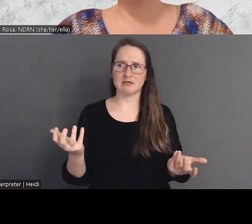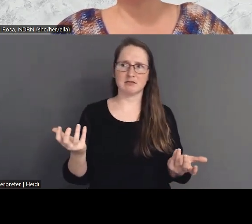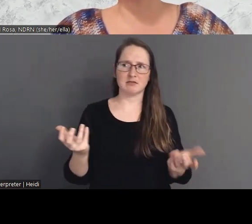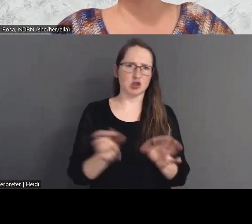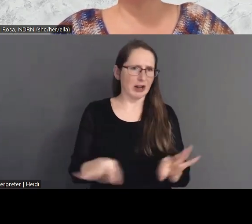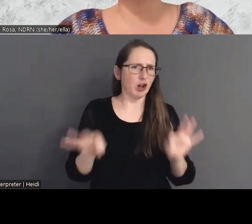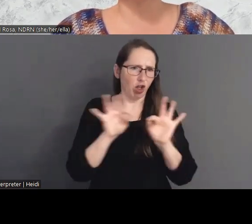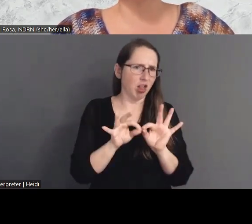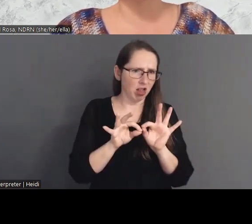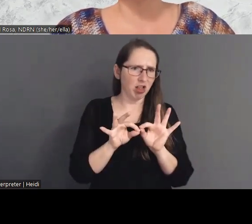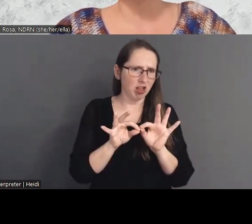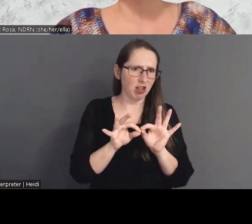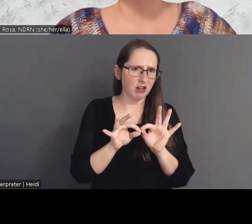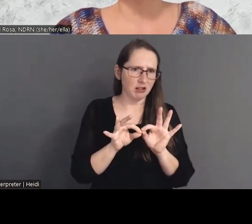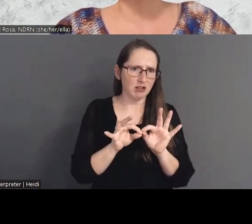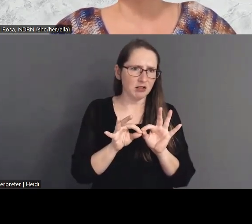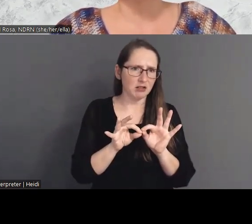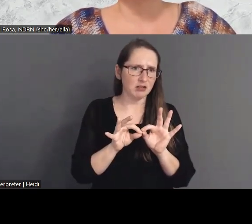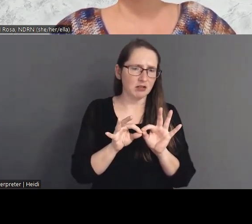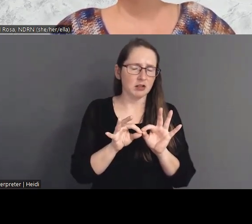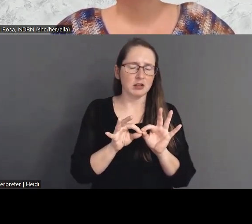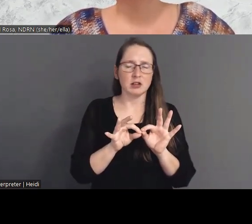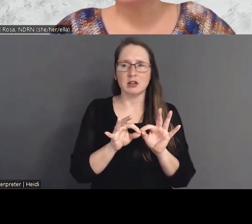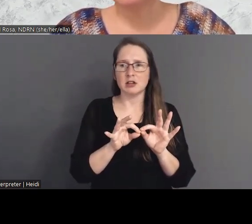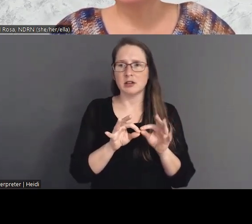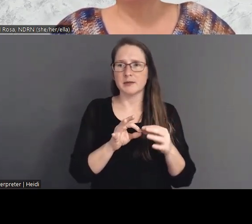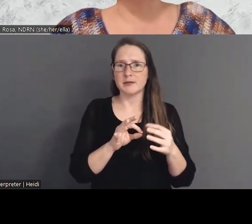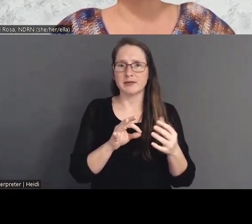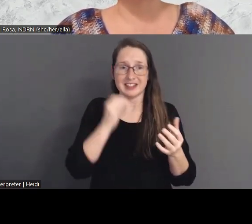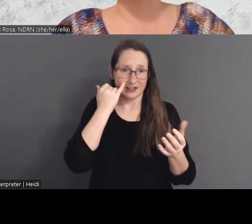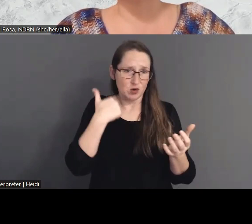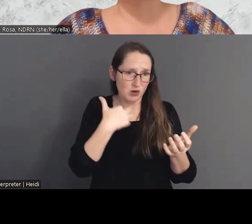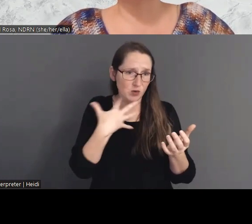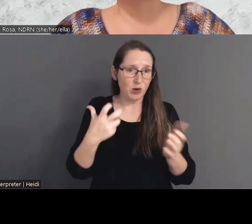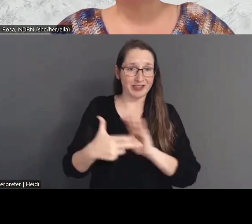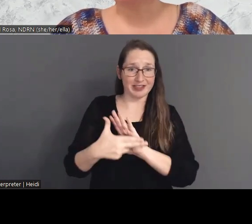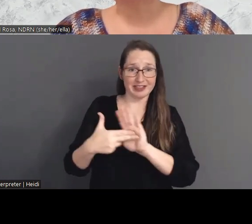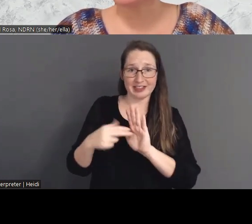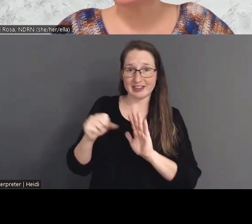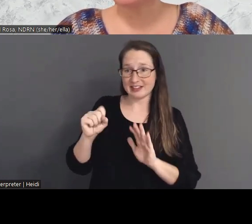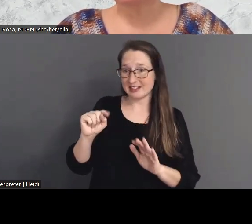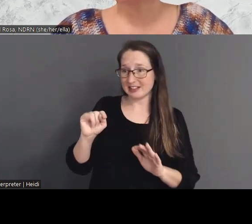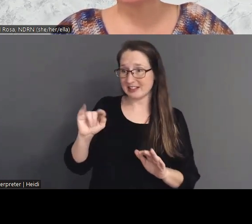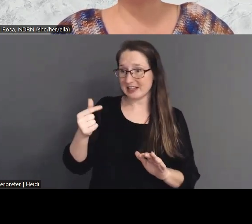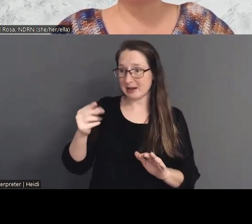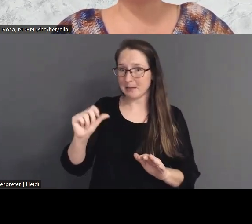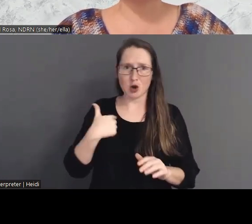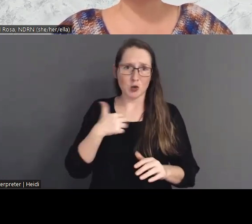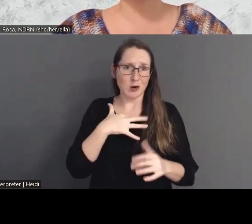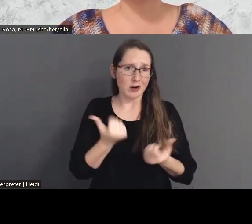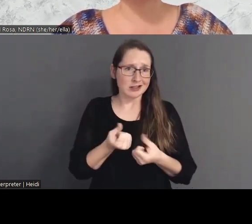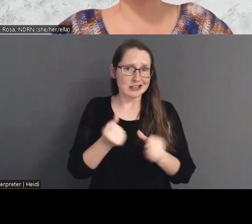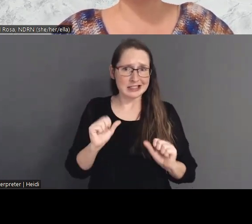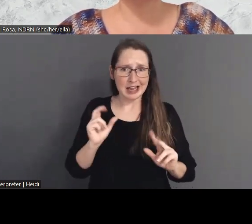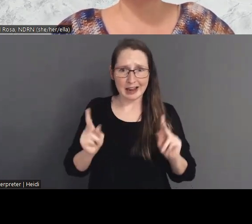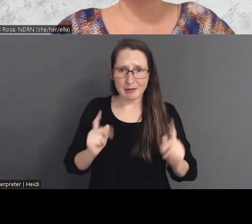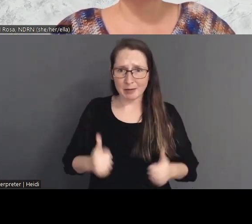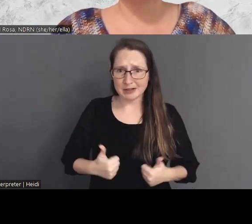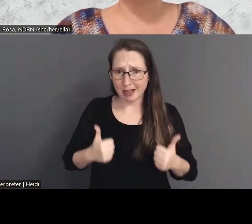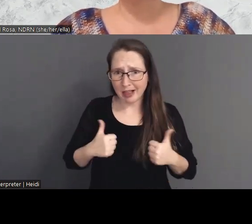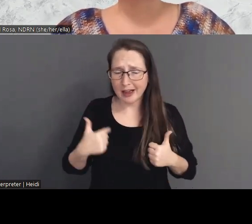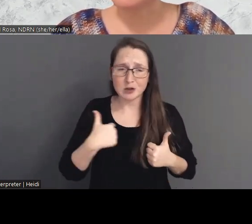If we want to end the stigma, if we want to save people's lives, if we want people